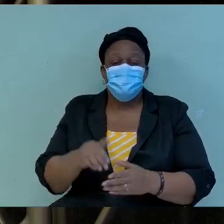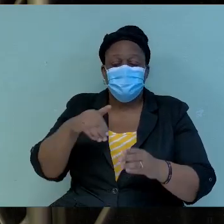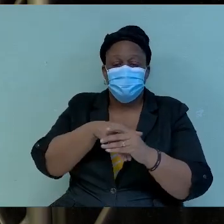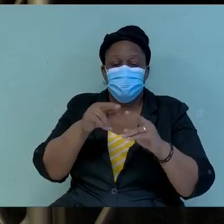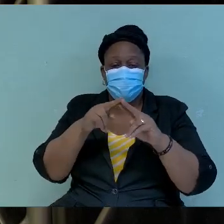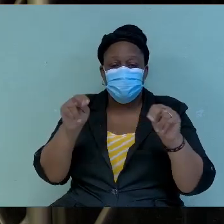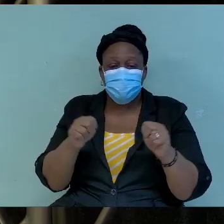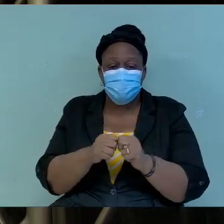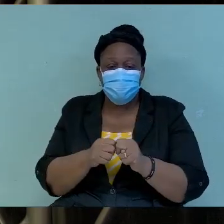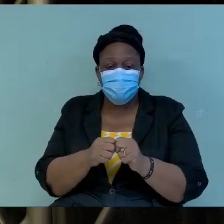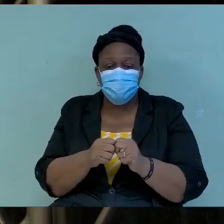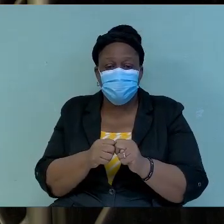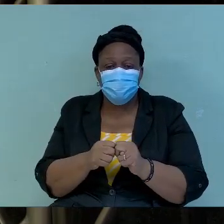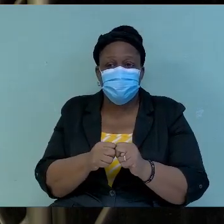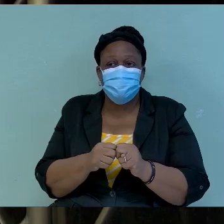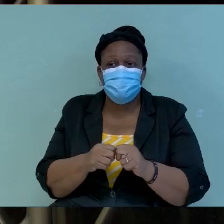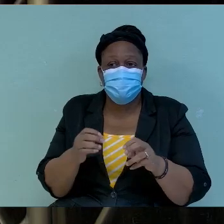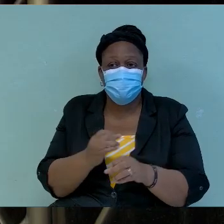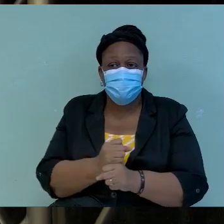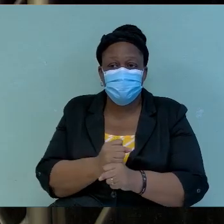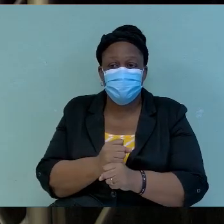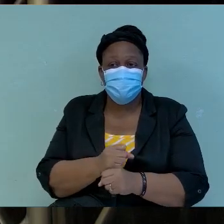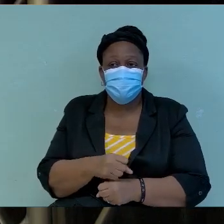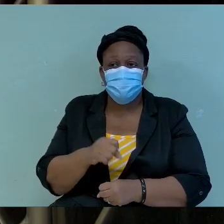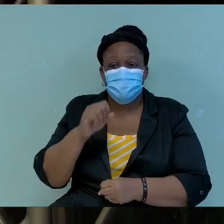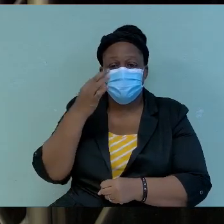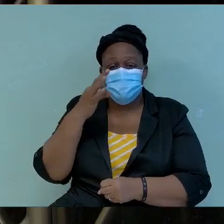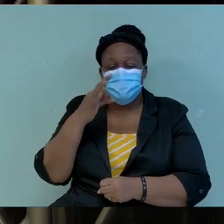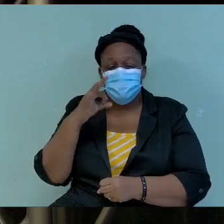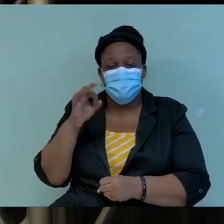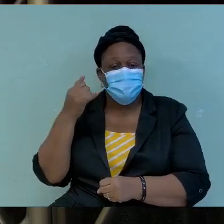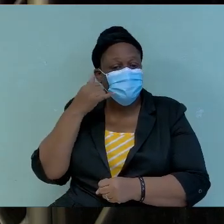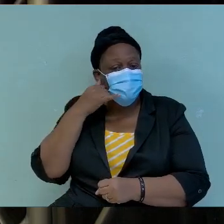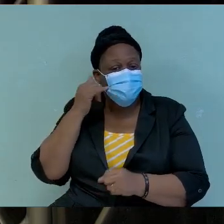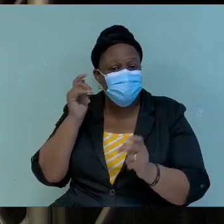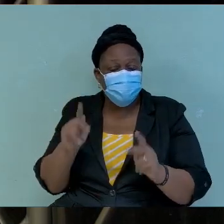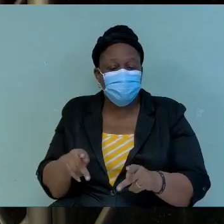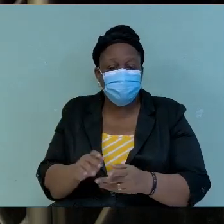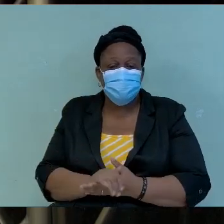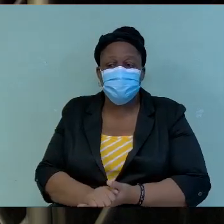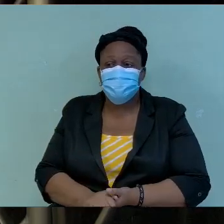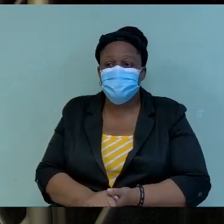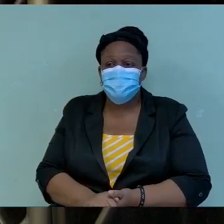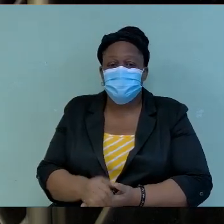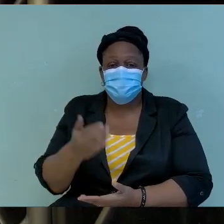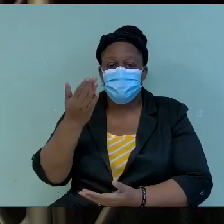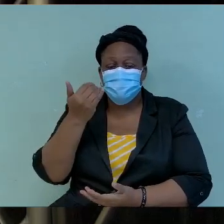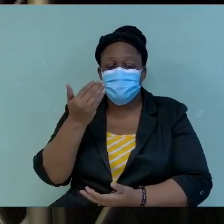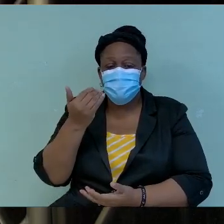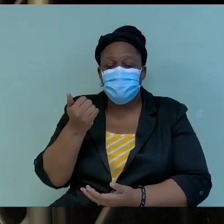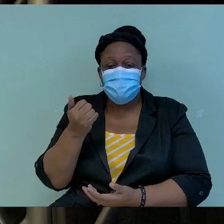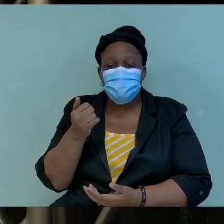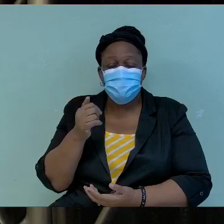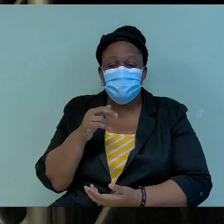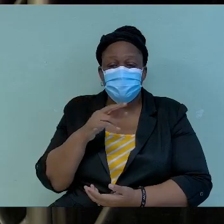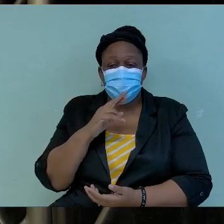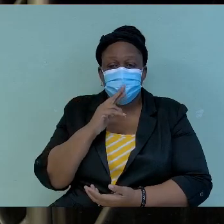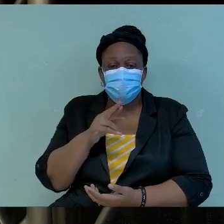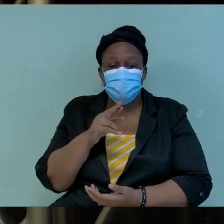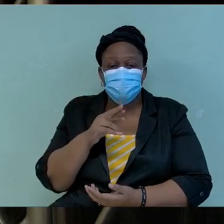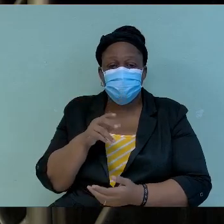Nevis would have processed a total of 19 calls. 15 of those calls were related